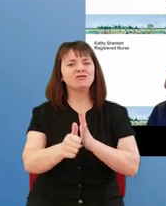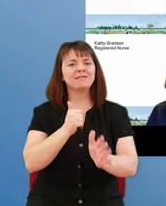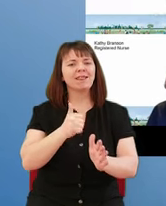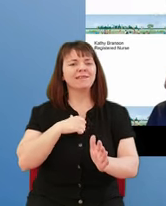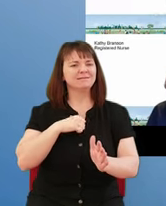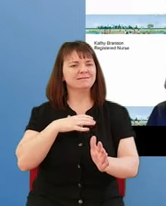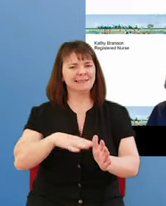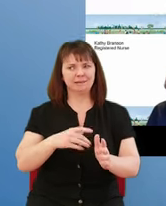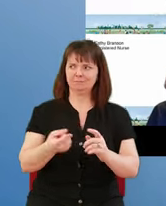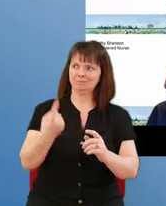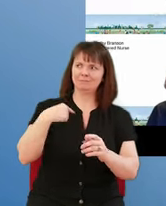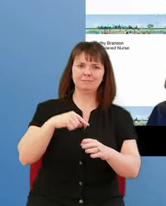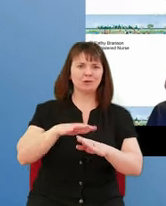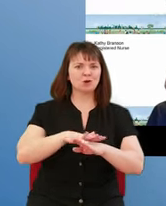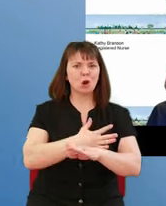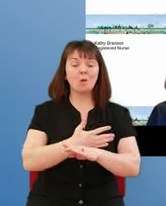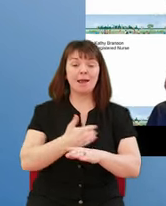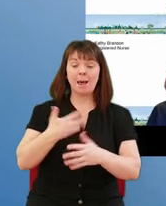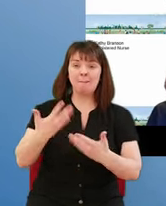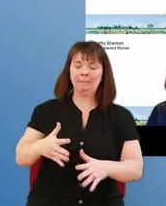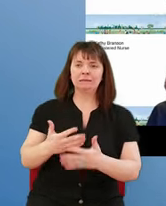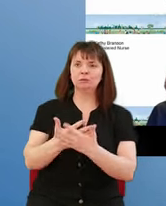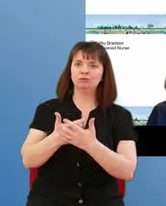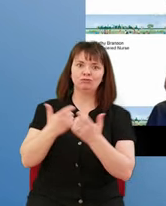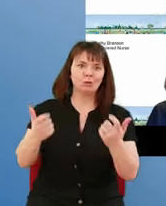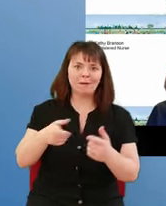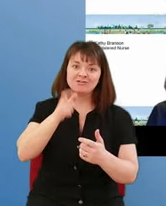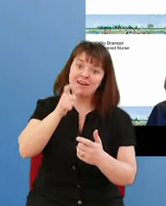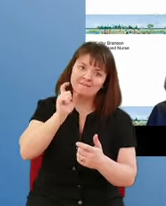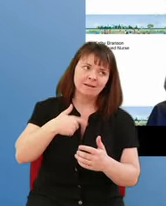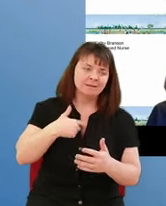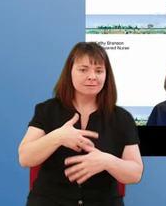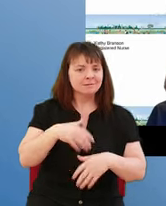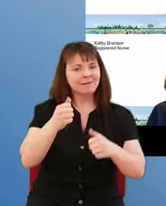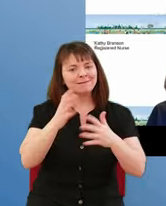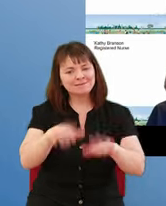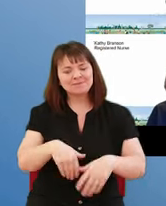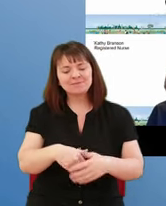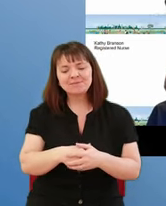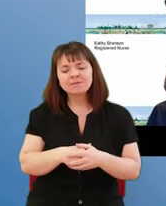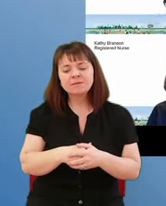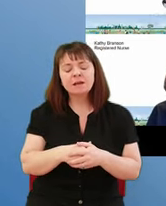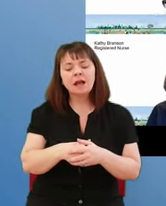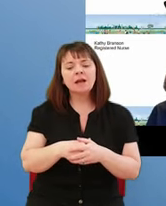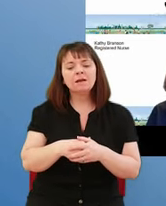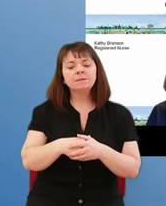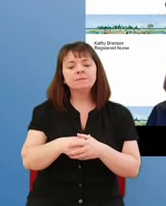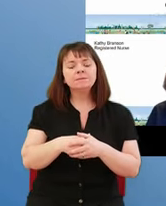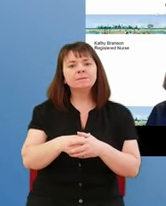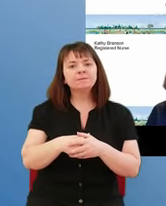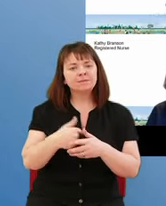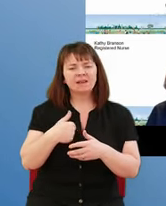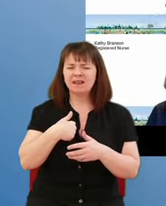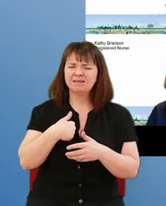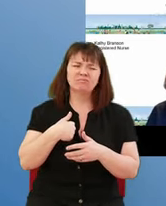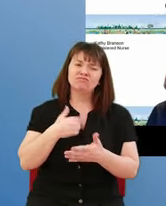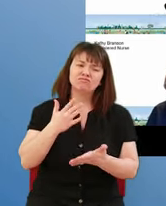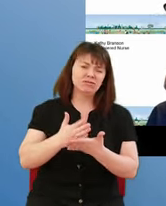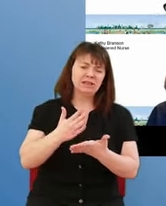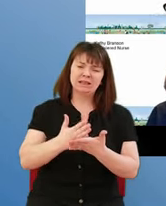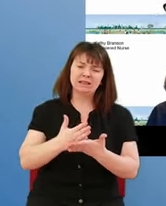given the pressures that you've all been working under, you know, you've come to landed us in a really good place that